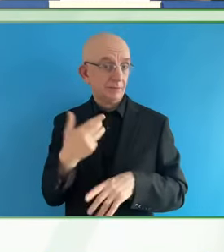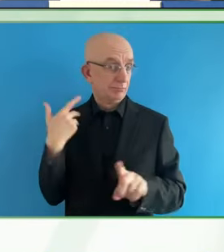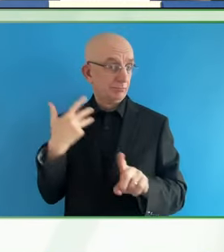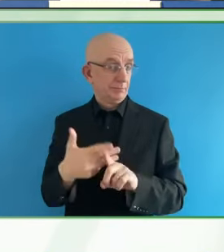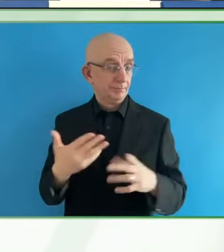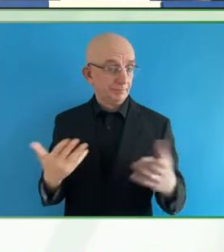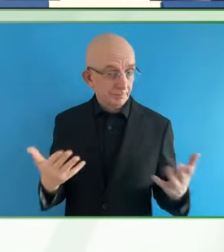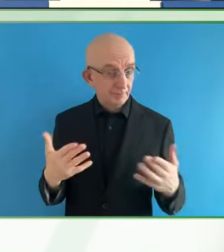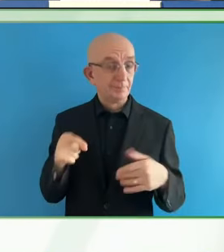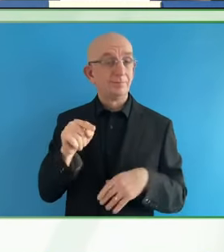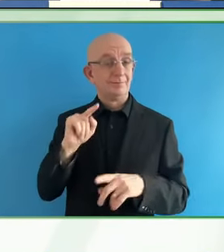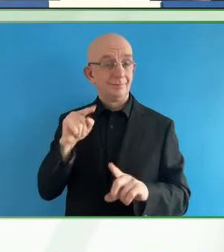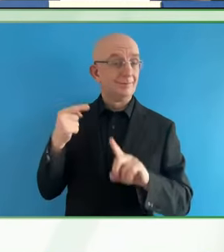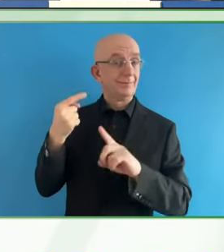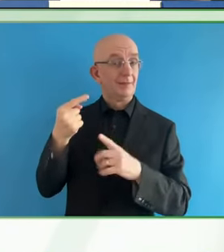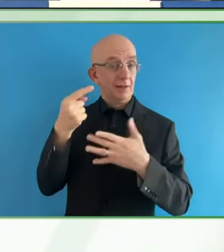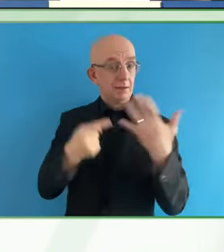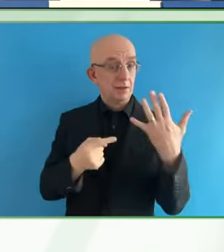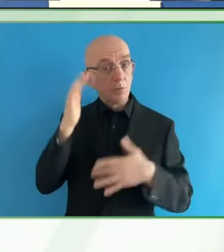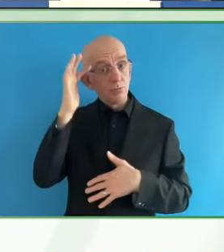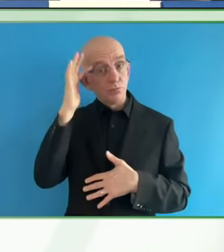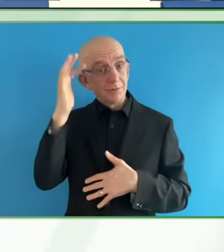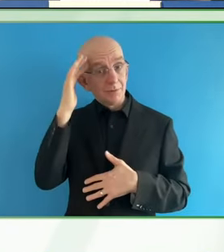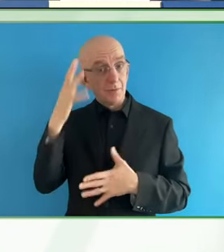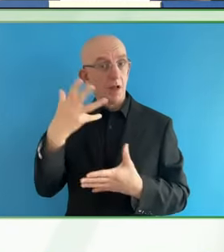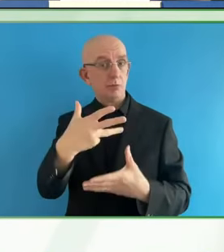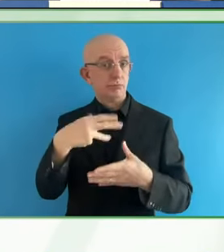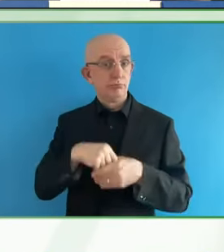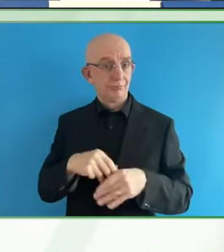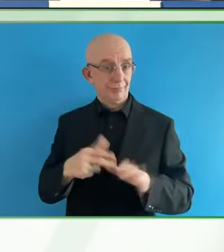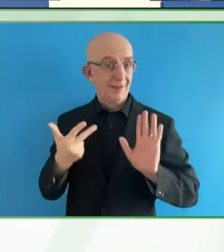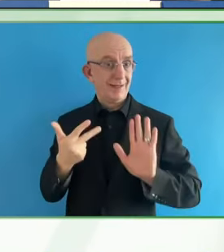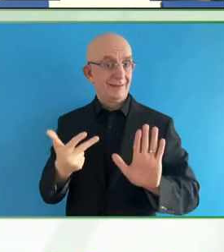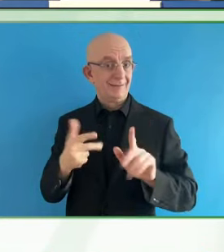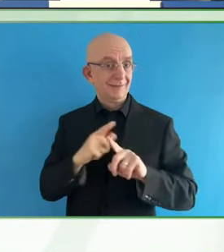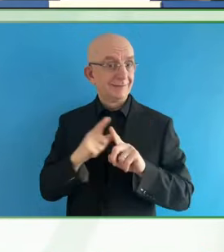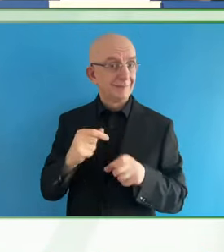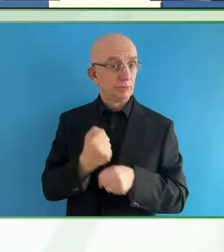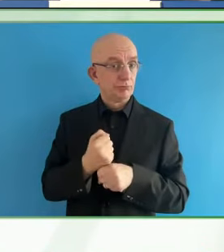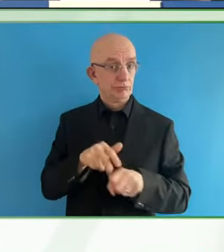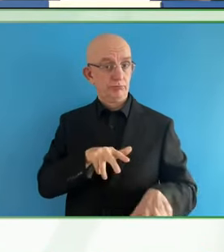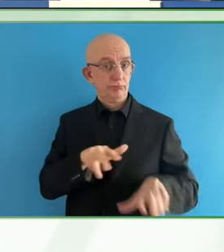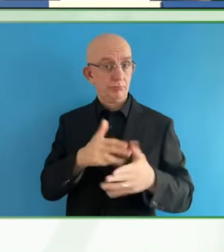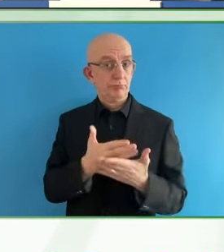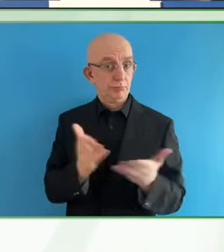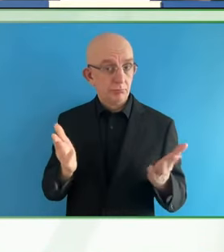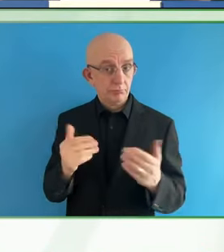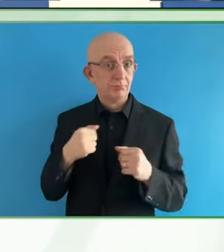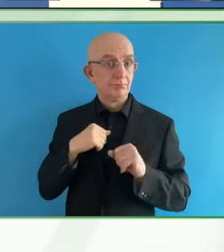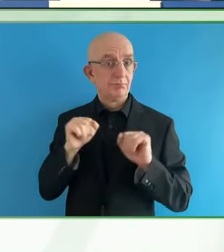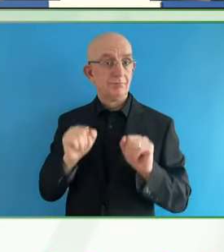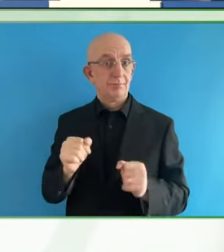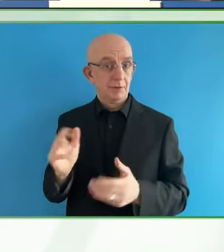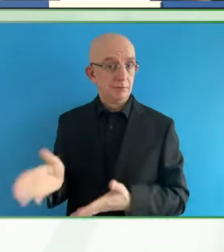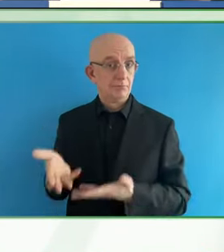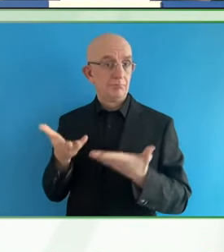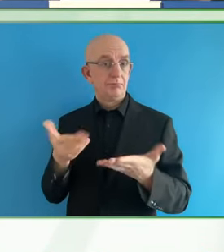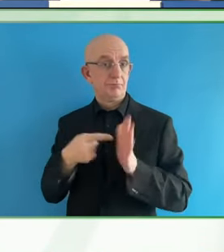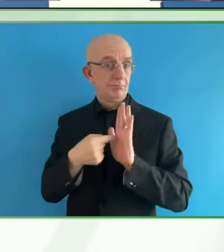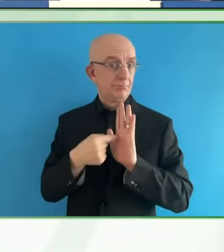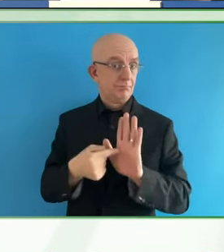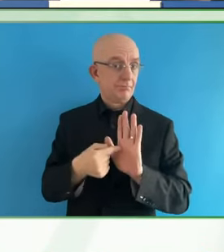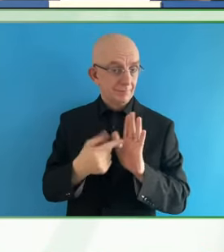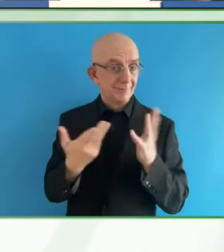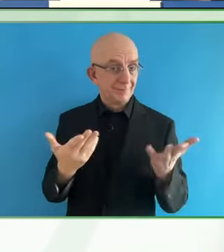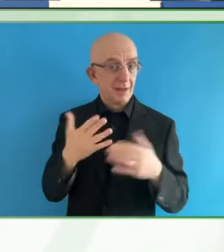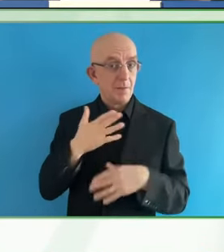operational element is to enable collaboration and effective communication throughout. We want to increase participation in